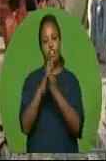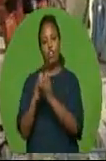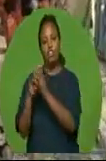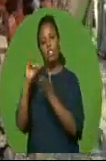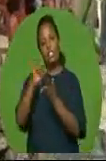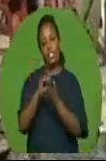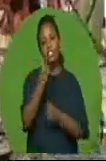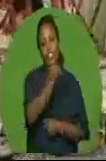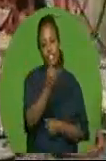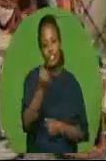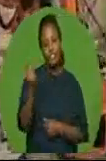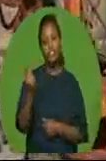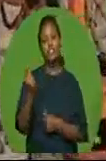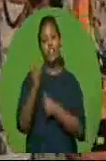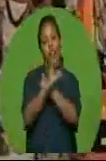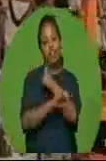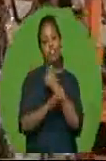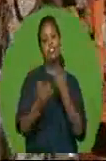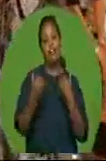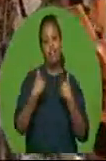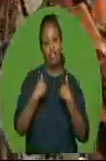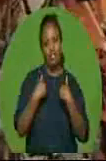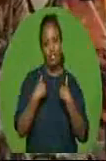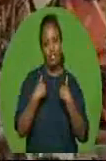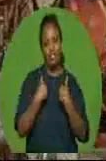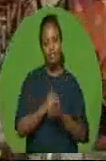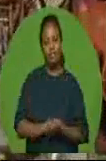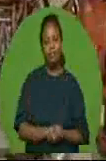the technology that each country has.